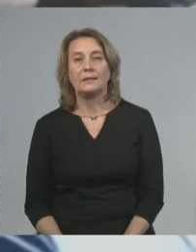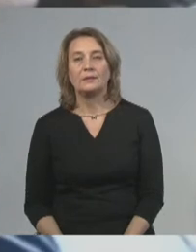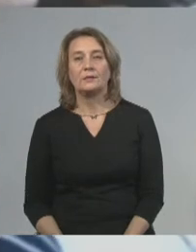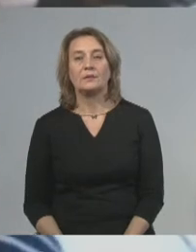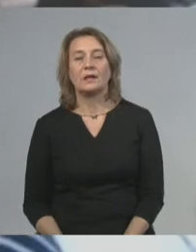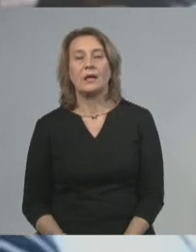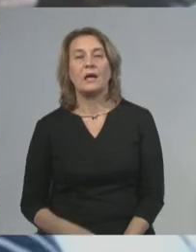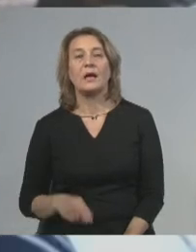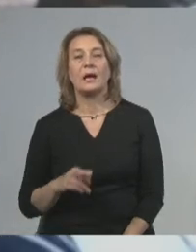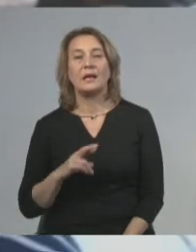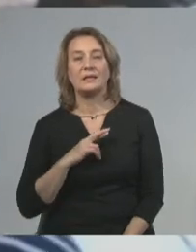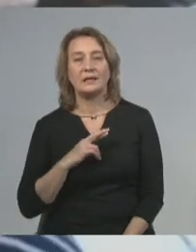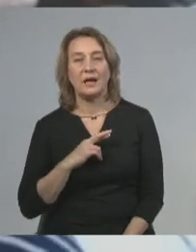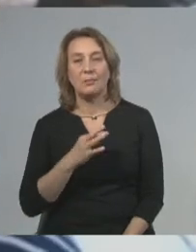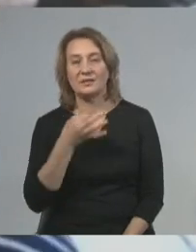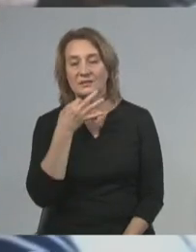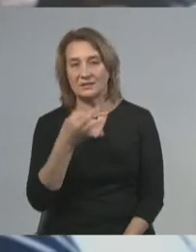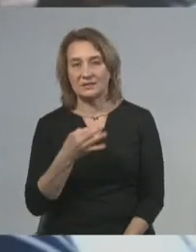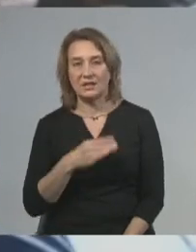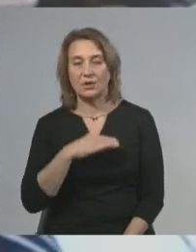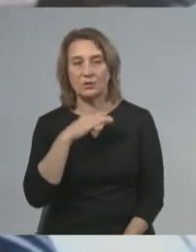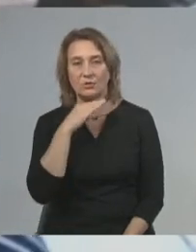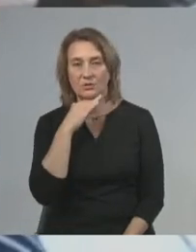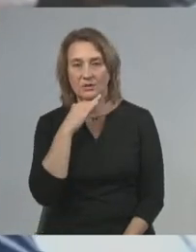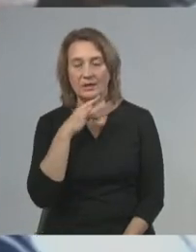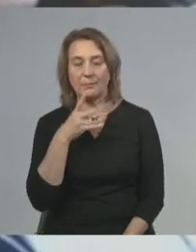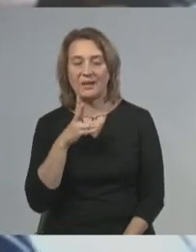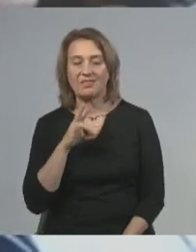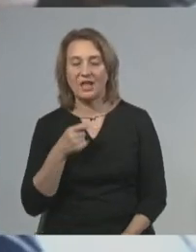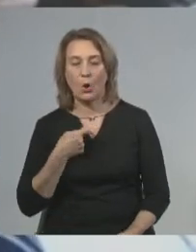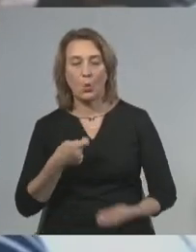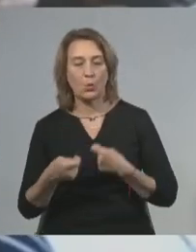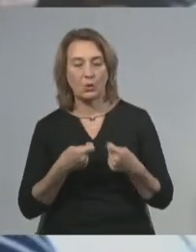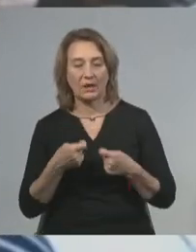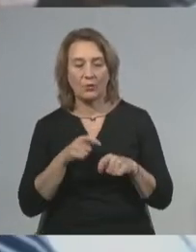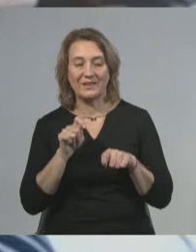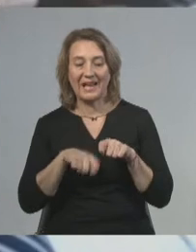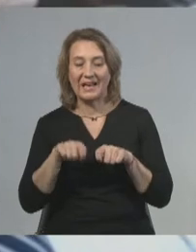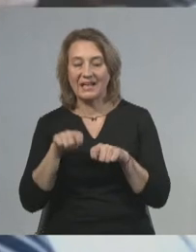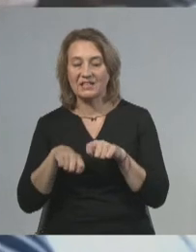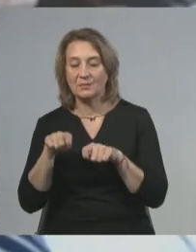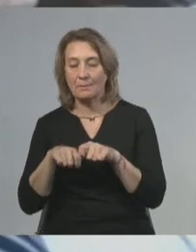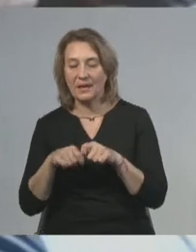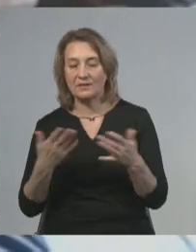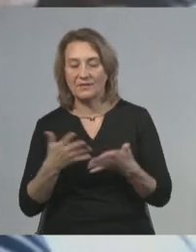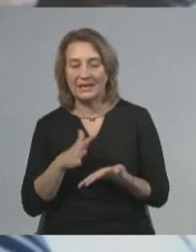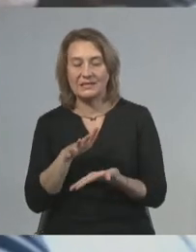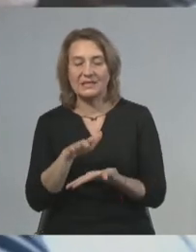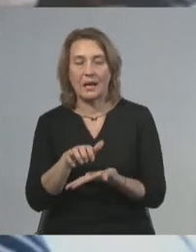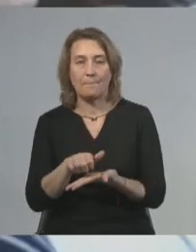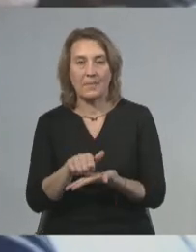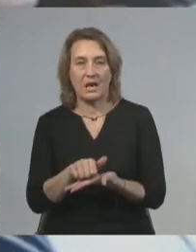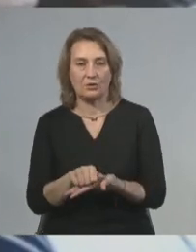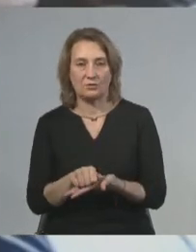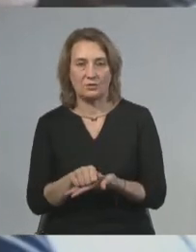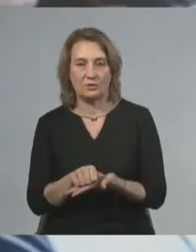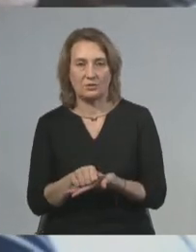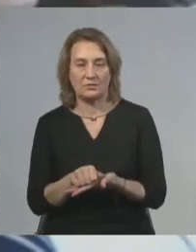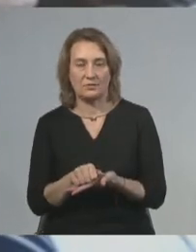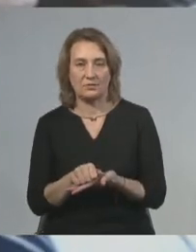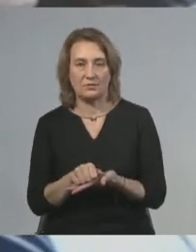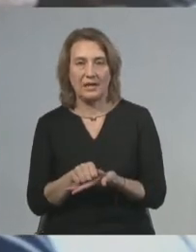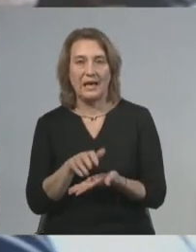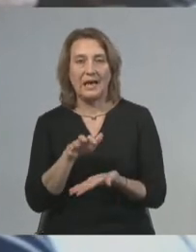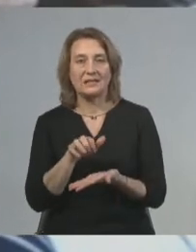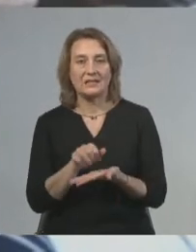ngos and enough of uh experts that deal with uh with uh uh violence these days you can always